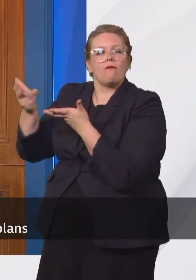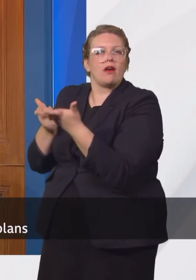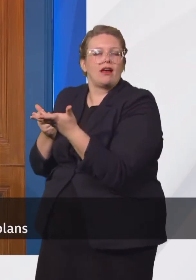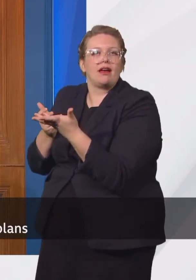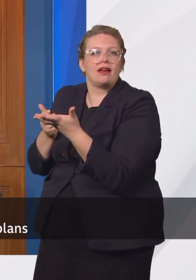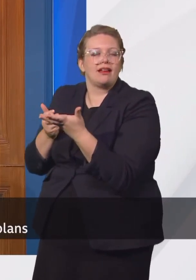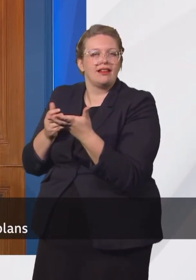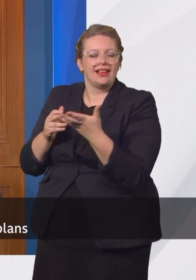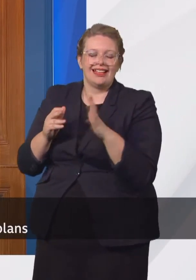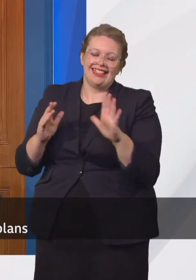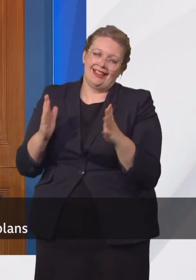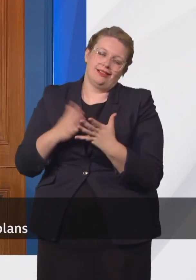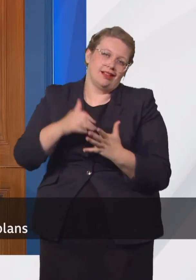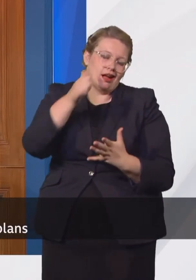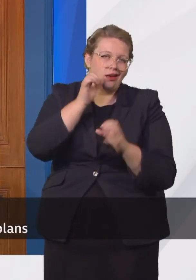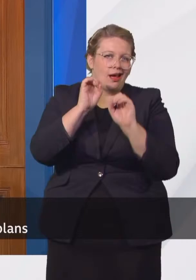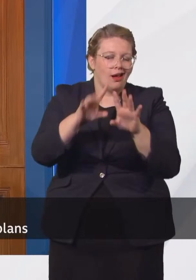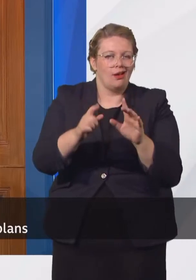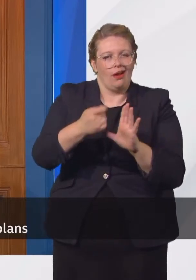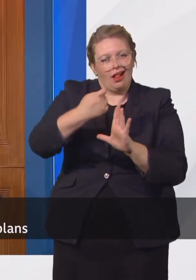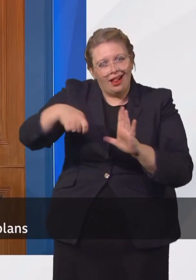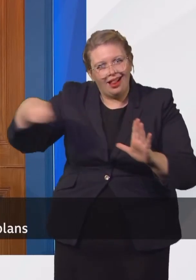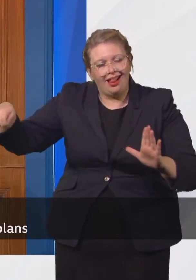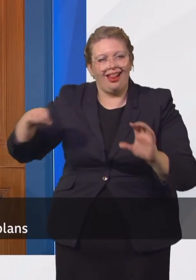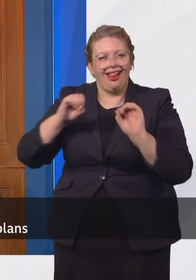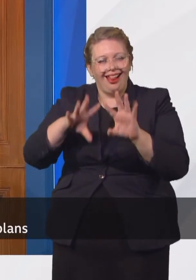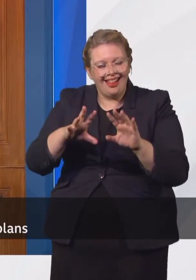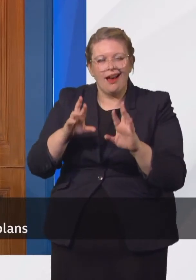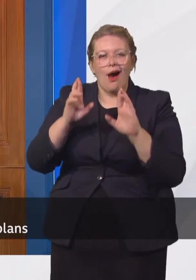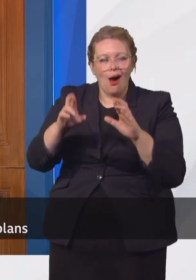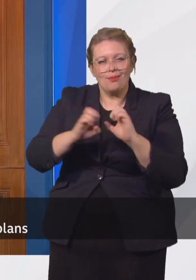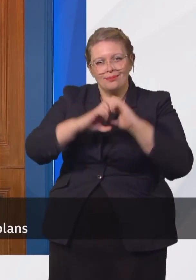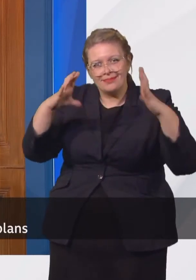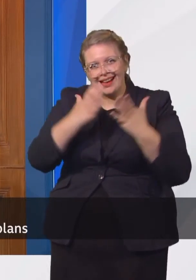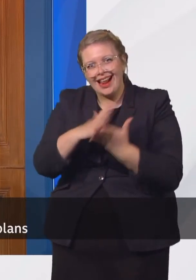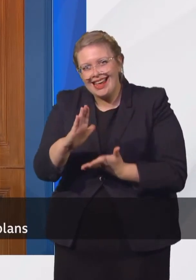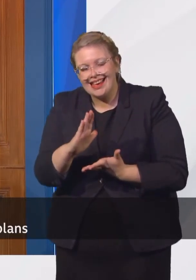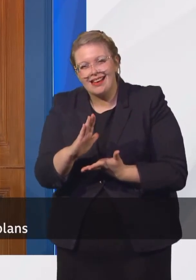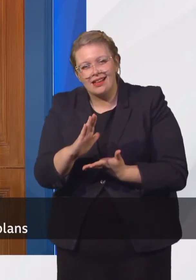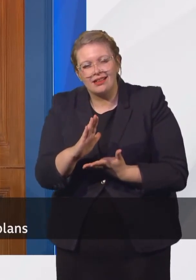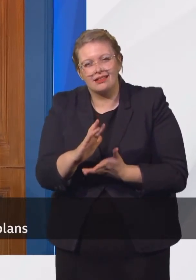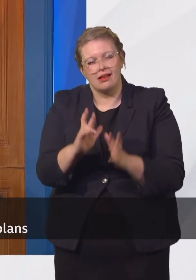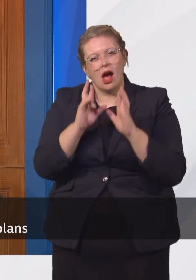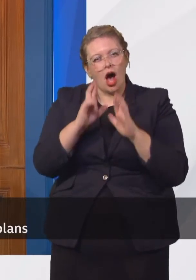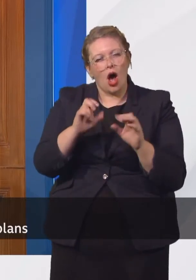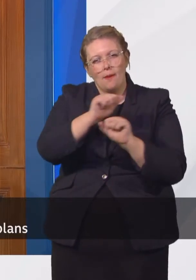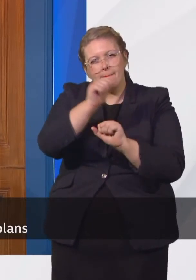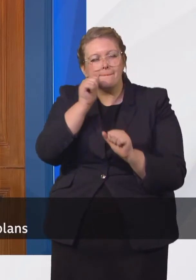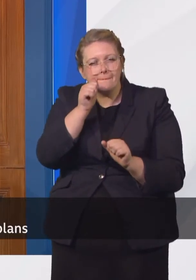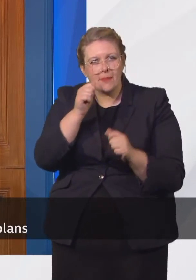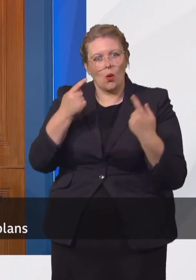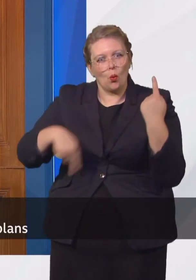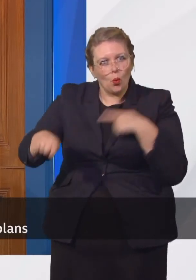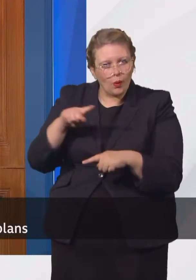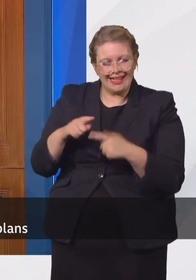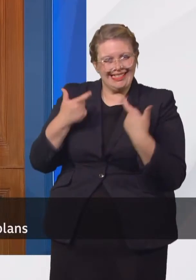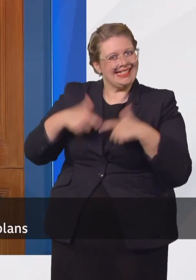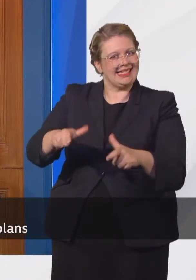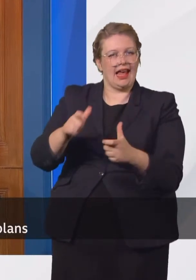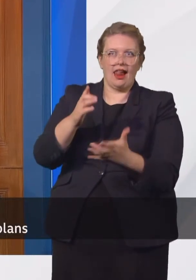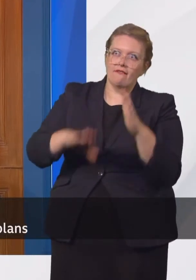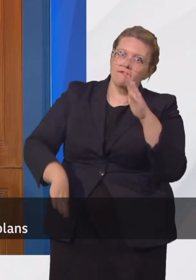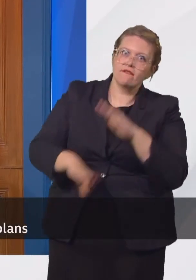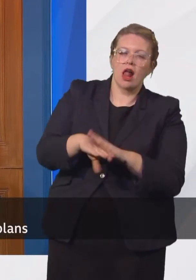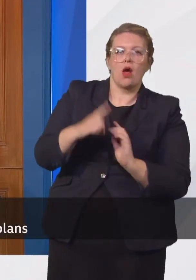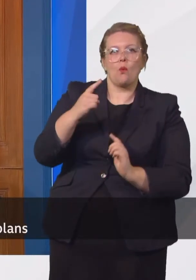long answer, but I hope it's a complete one, and I hope it gives you a sense that there is scientific uncertainty, but we